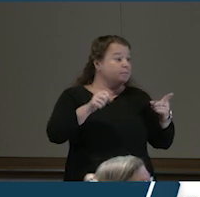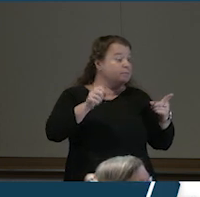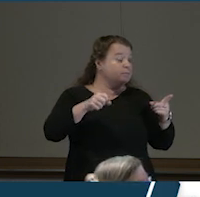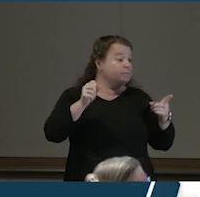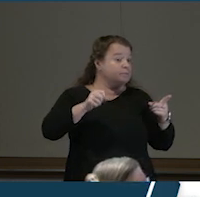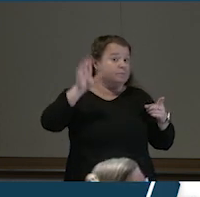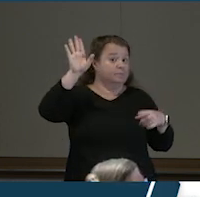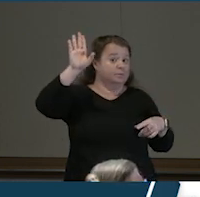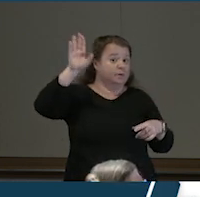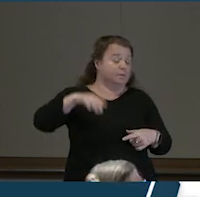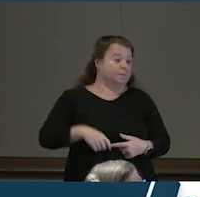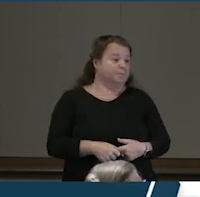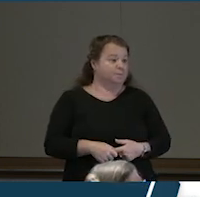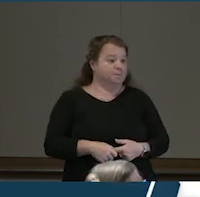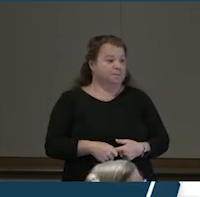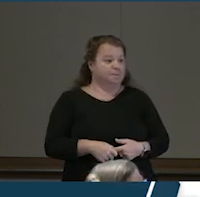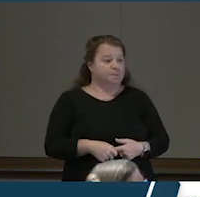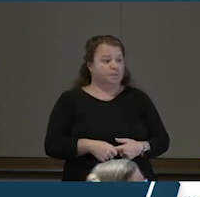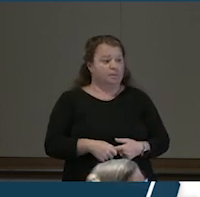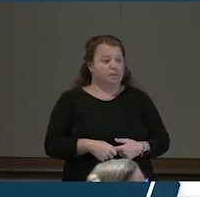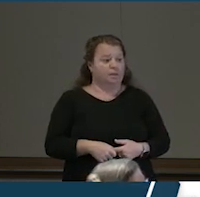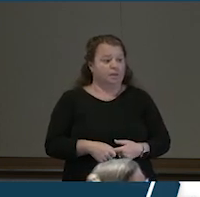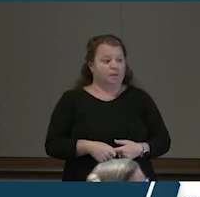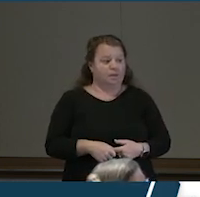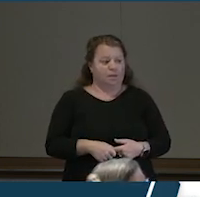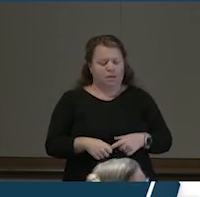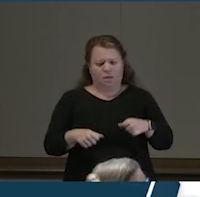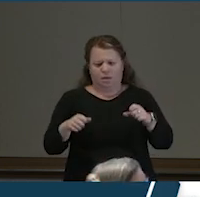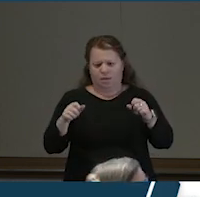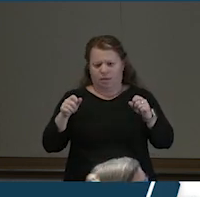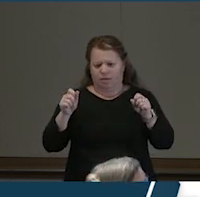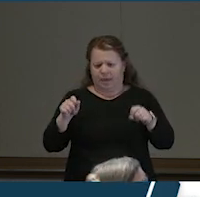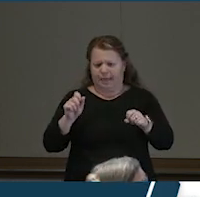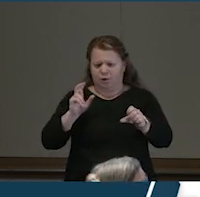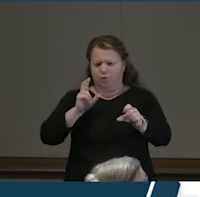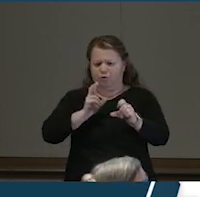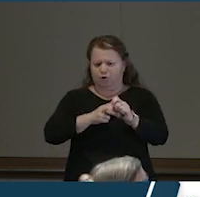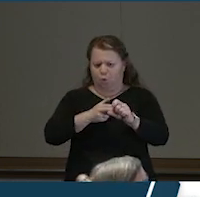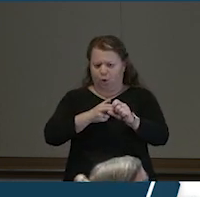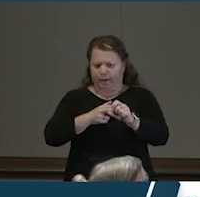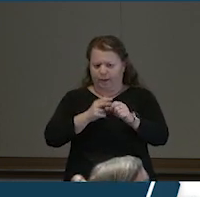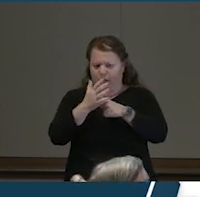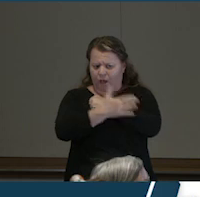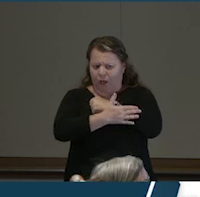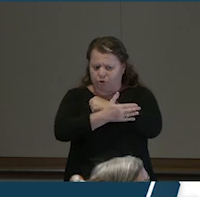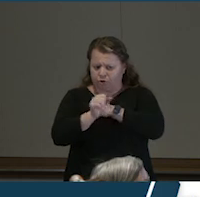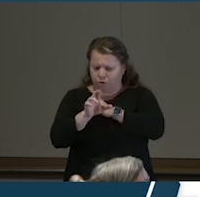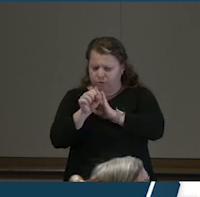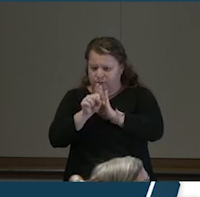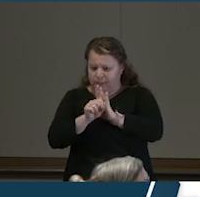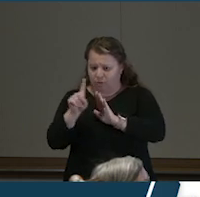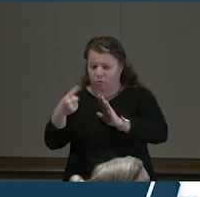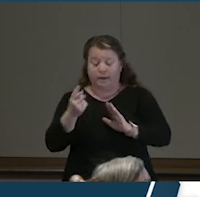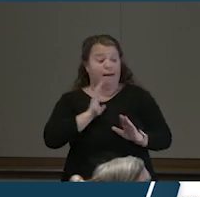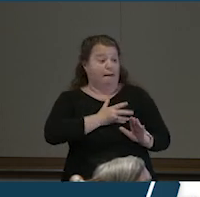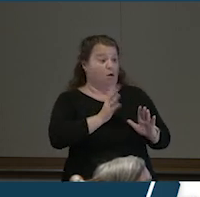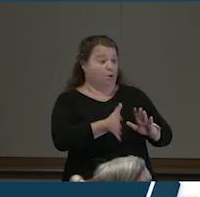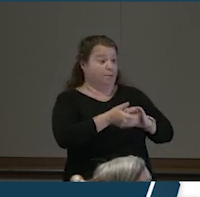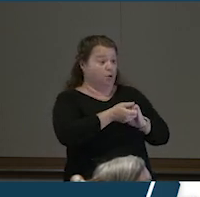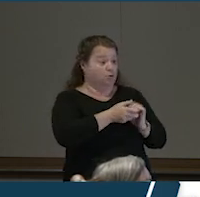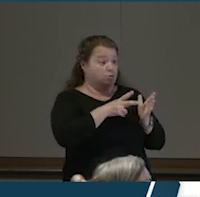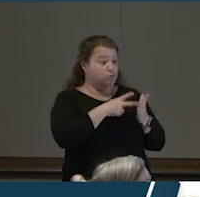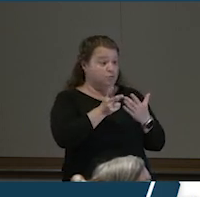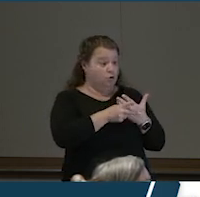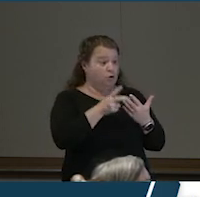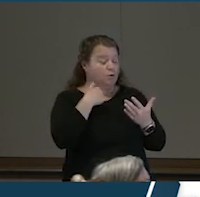for the country too, or just the state? We are, like our partners program, we go